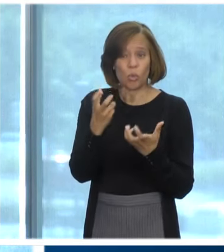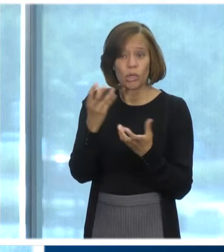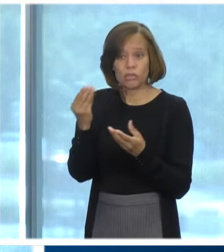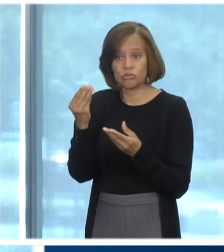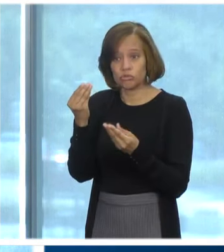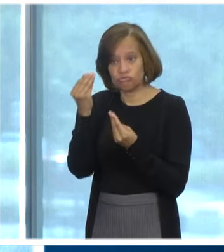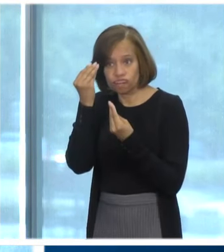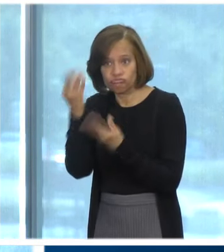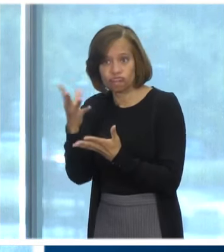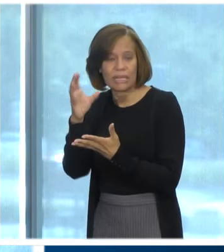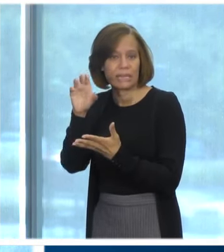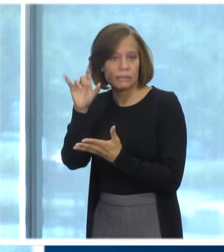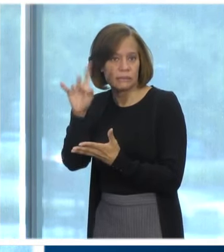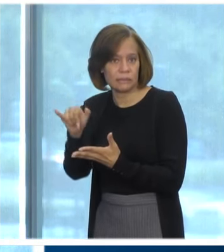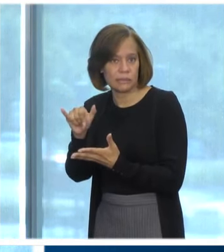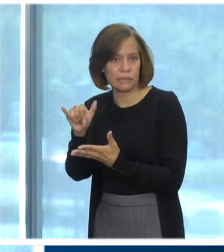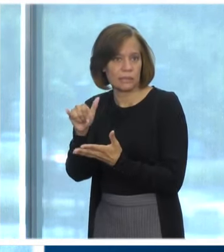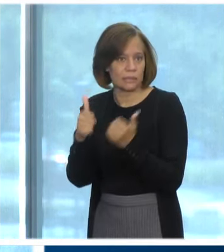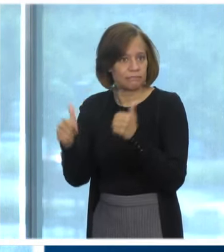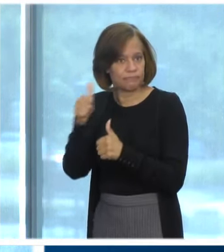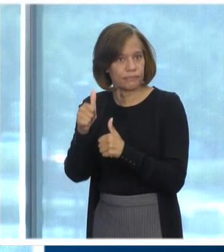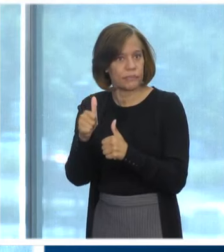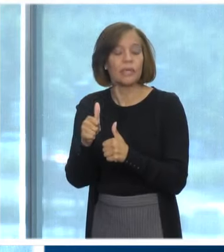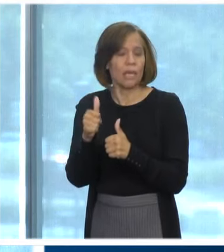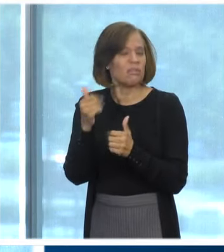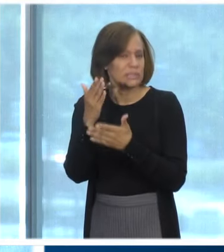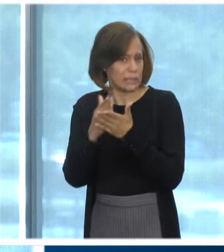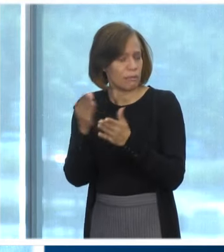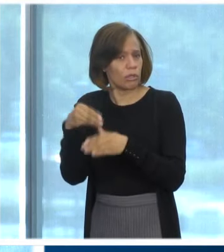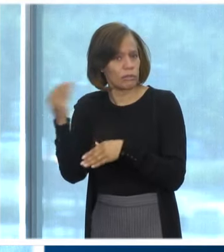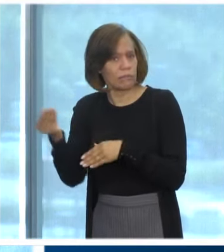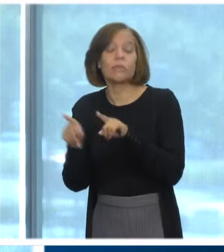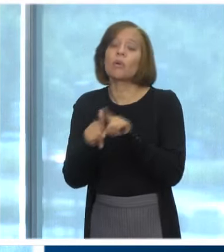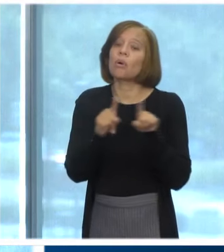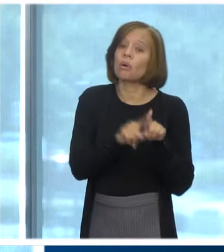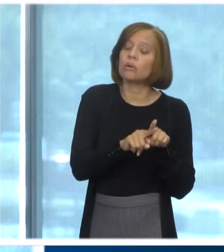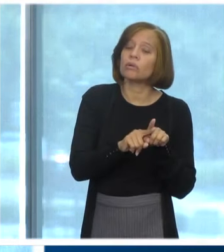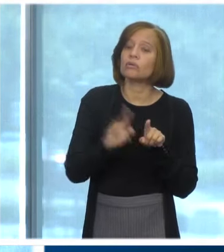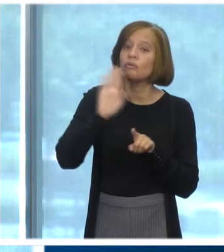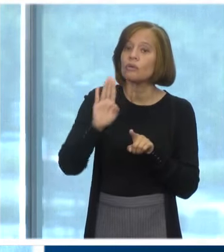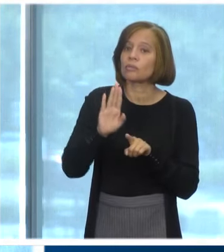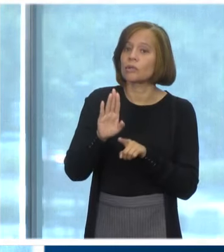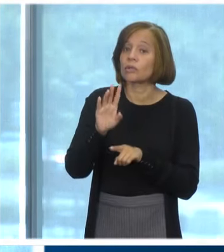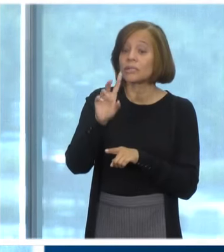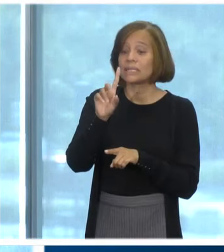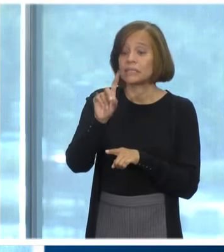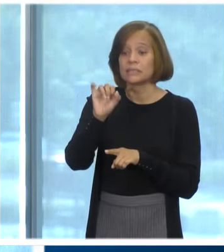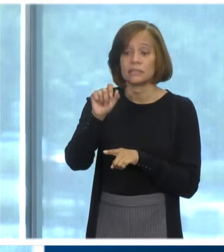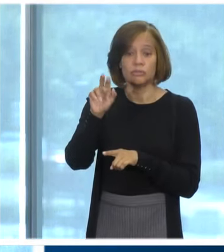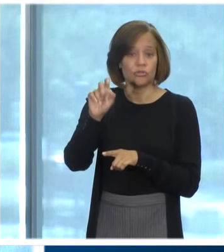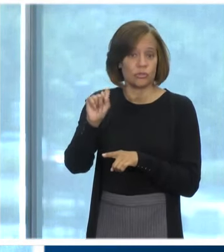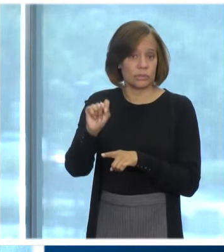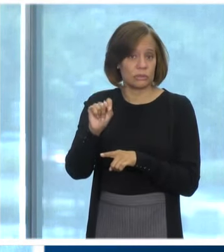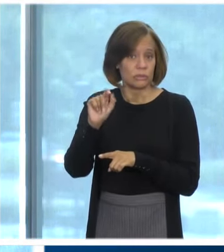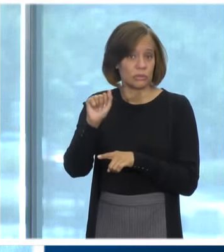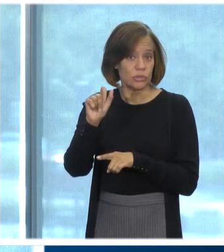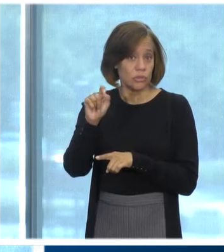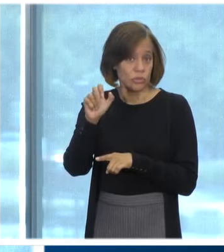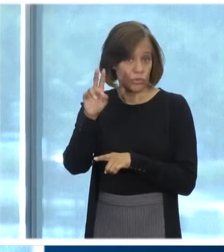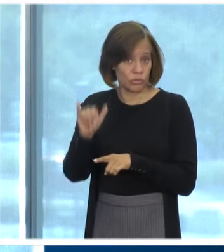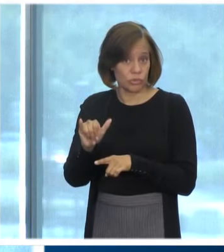but also to former U.S. District Attorney Carter Stewart as he engages in his analysis of the overall